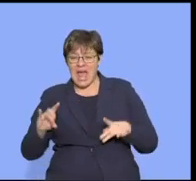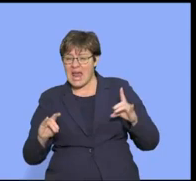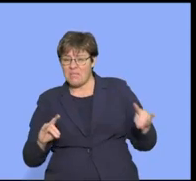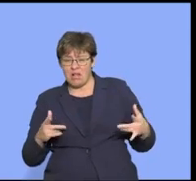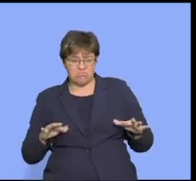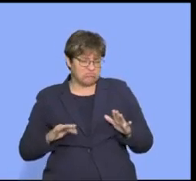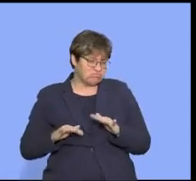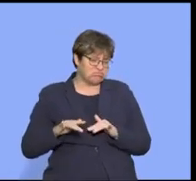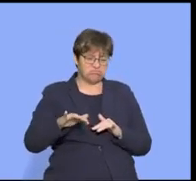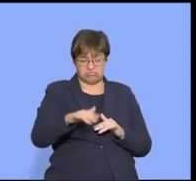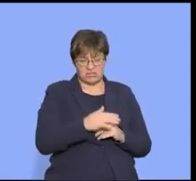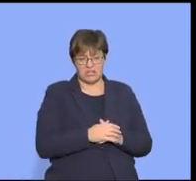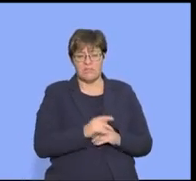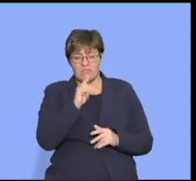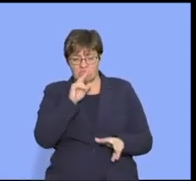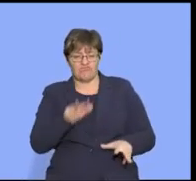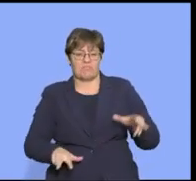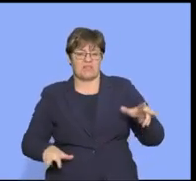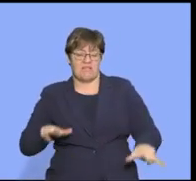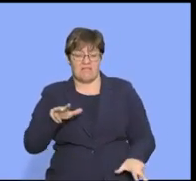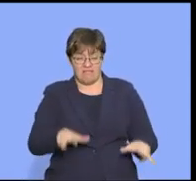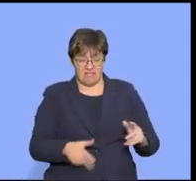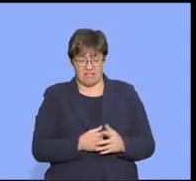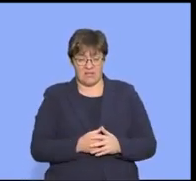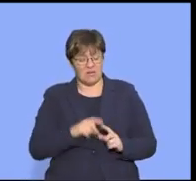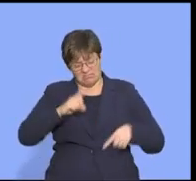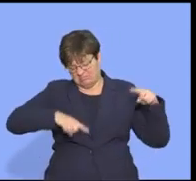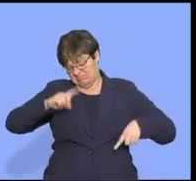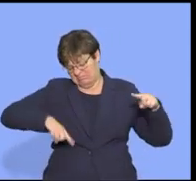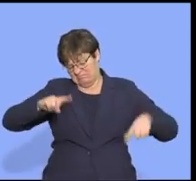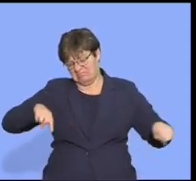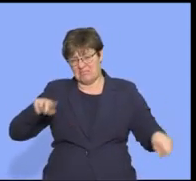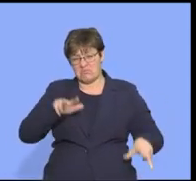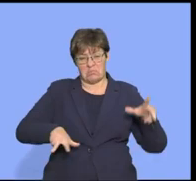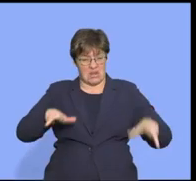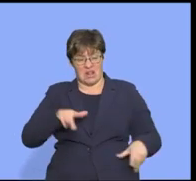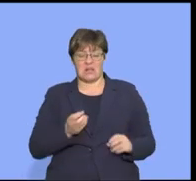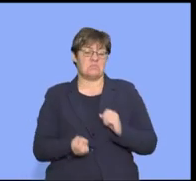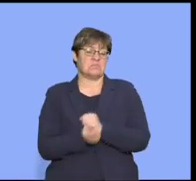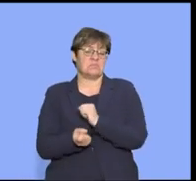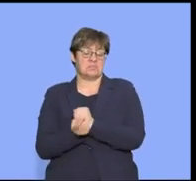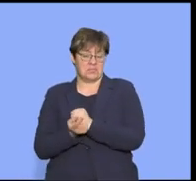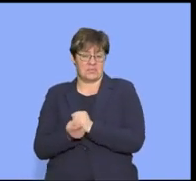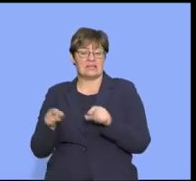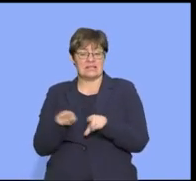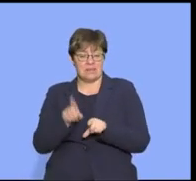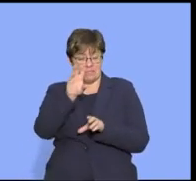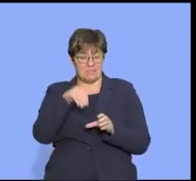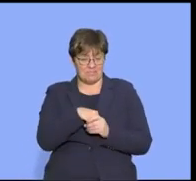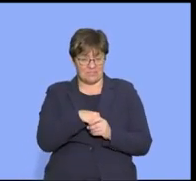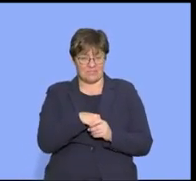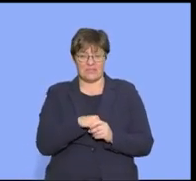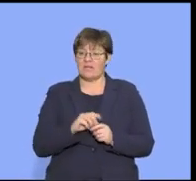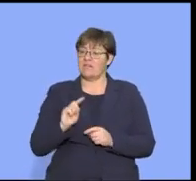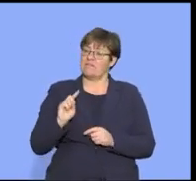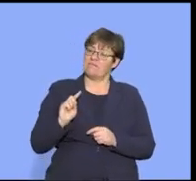Animals which could thrive in this dry environment, reptiles. So a variety of reptiles developed,